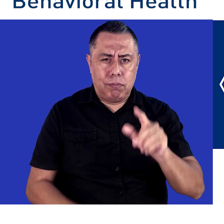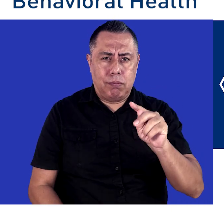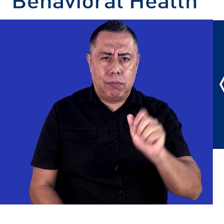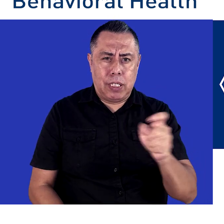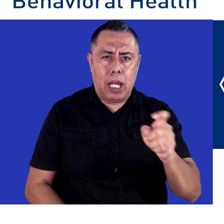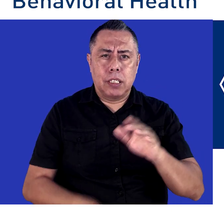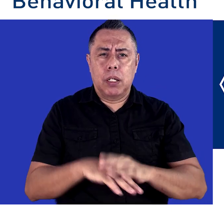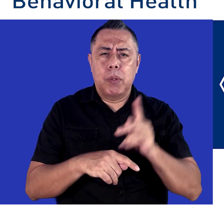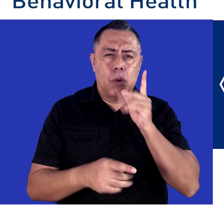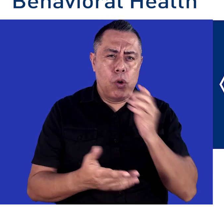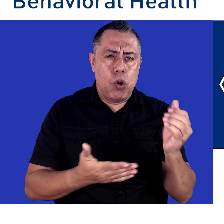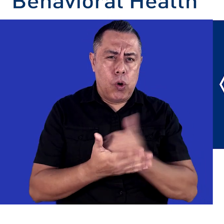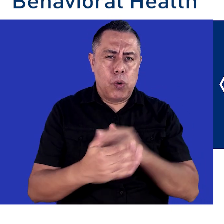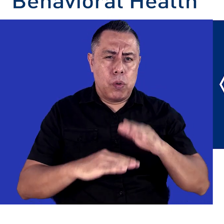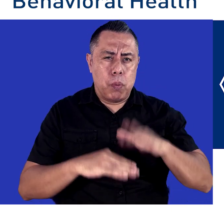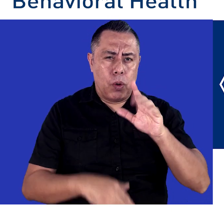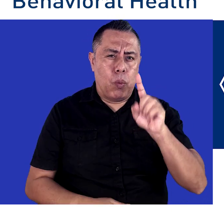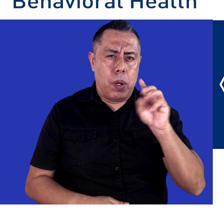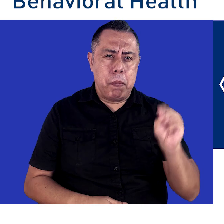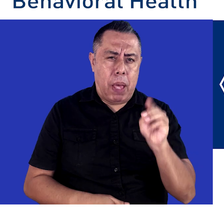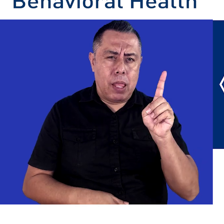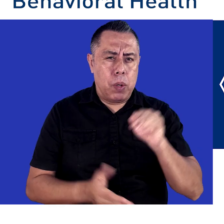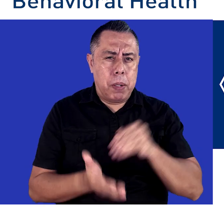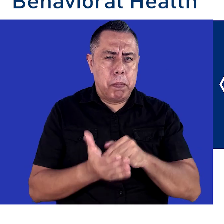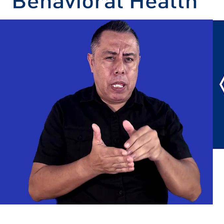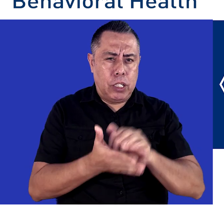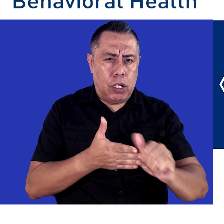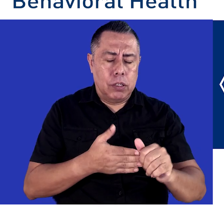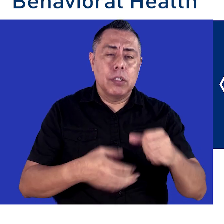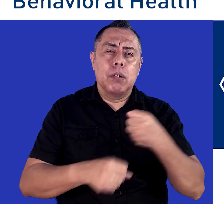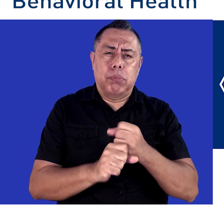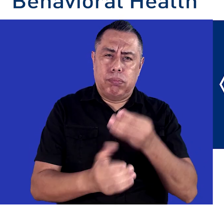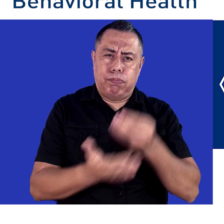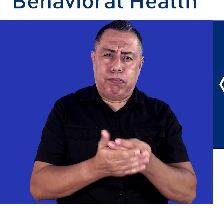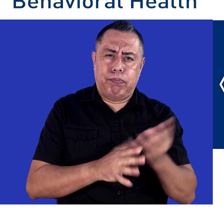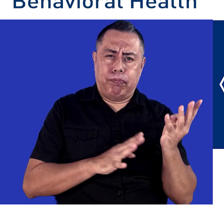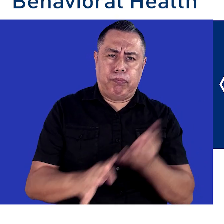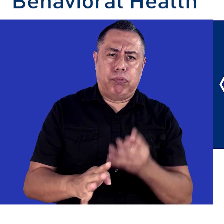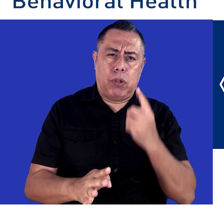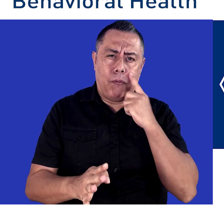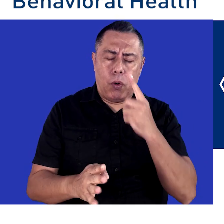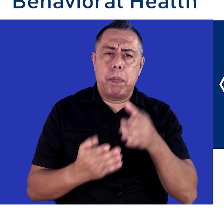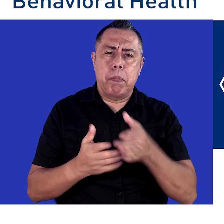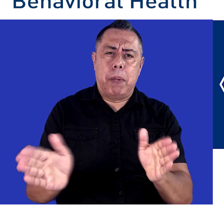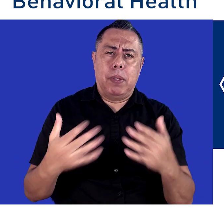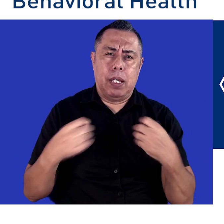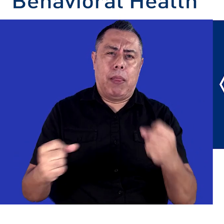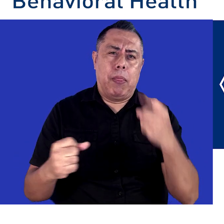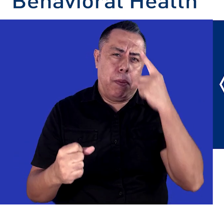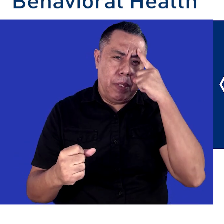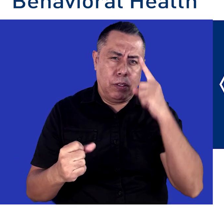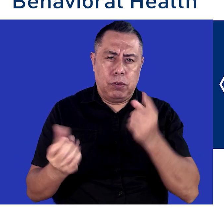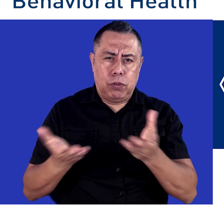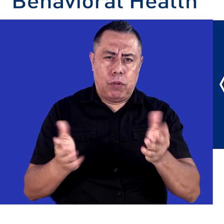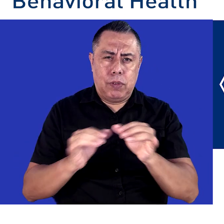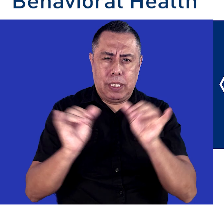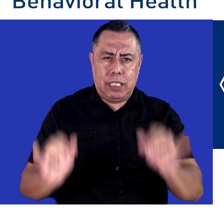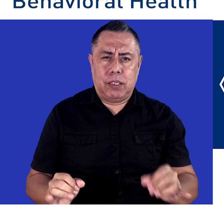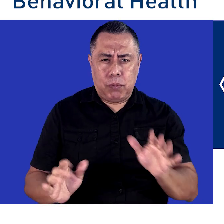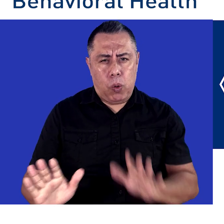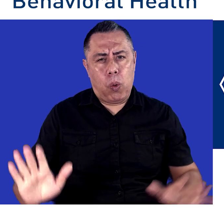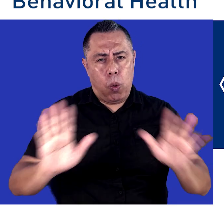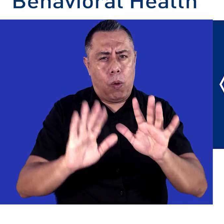personal incomes exceeding $1 million, creating a dedicated funding stream for the public mental health service system across the state